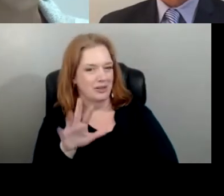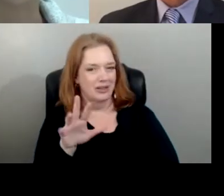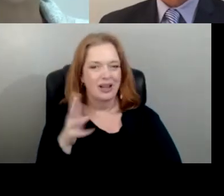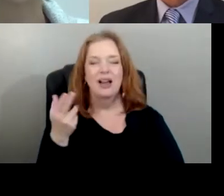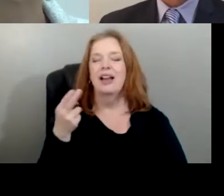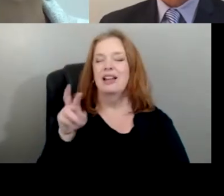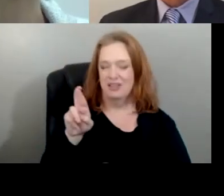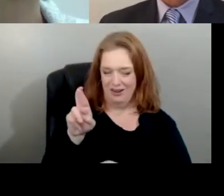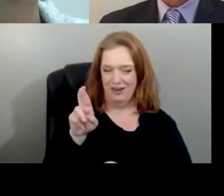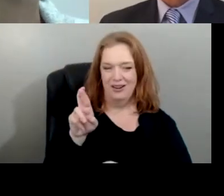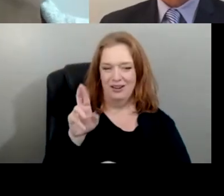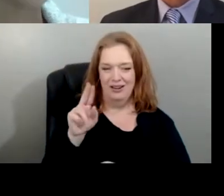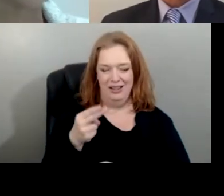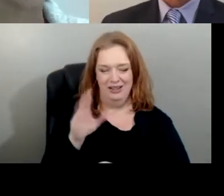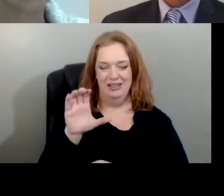50033,